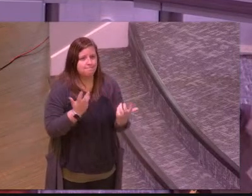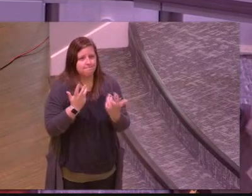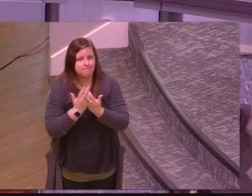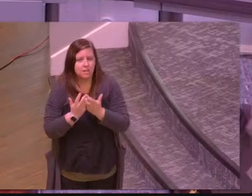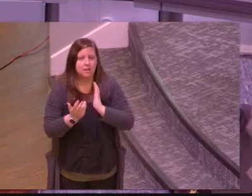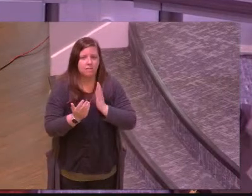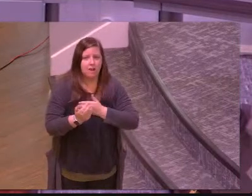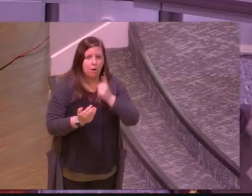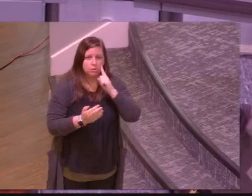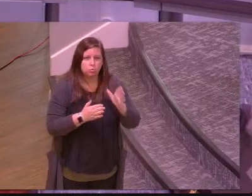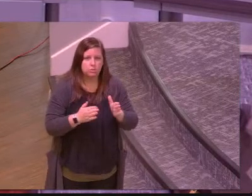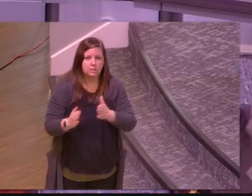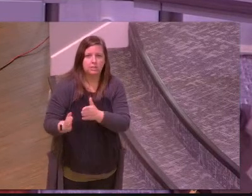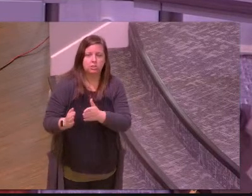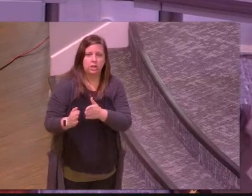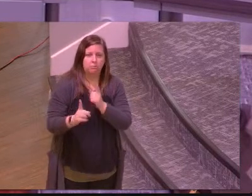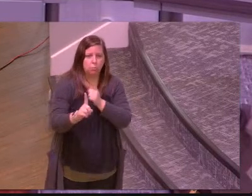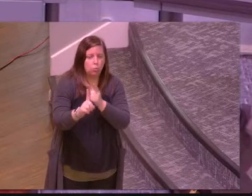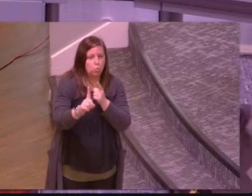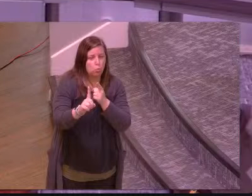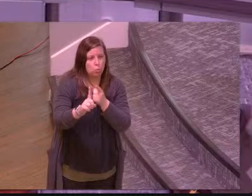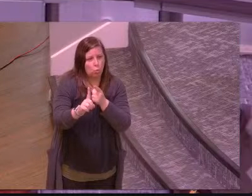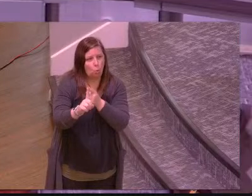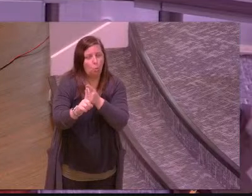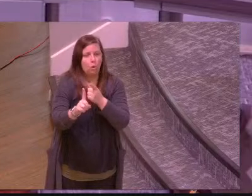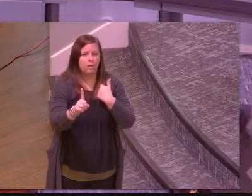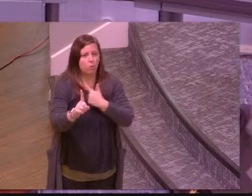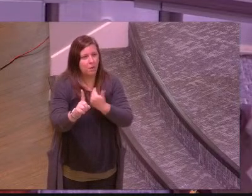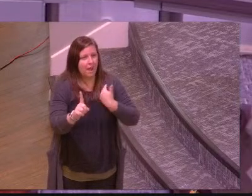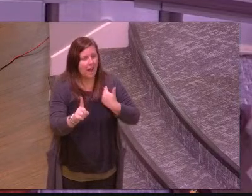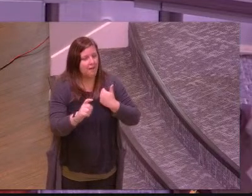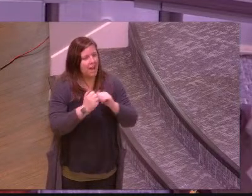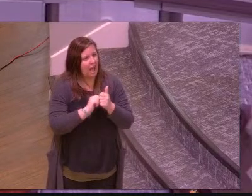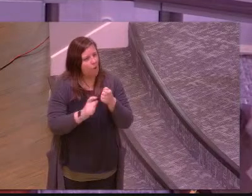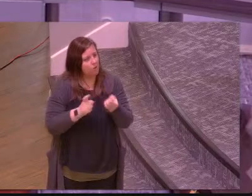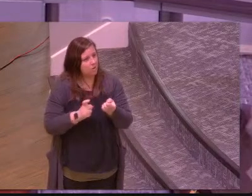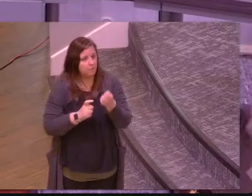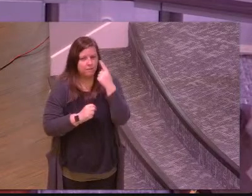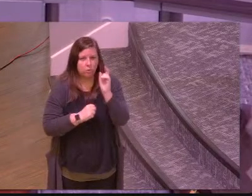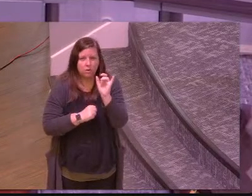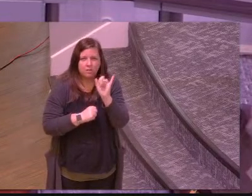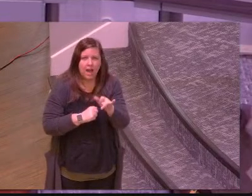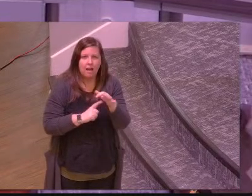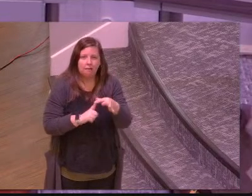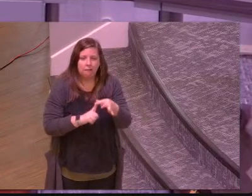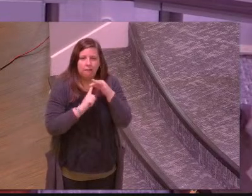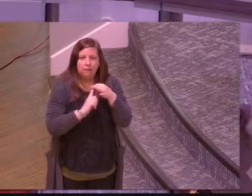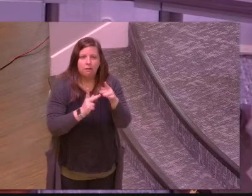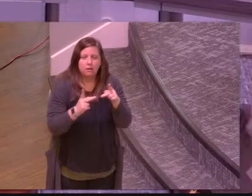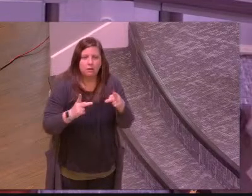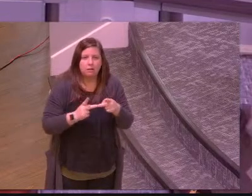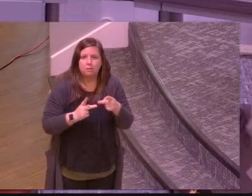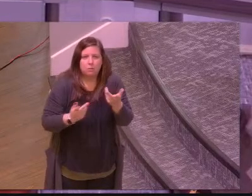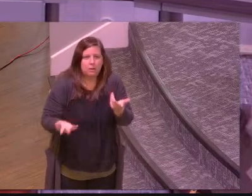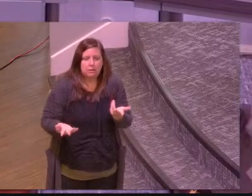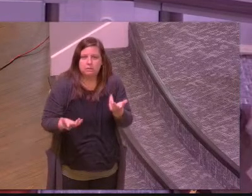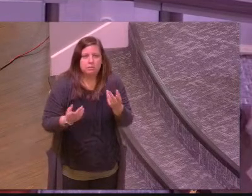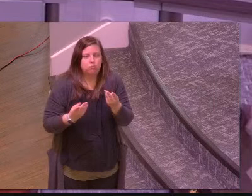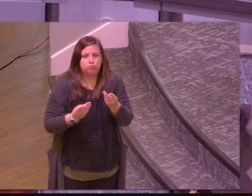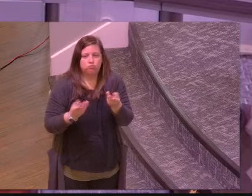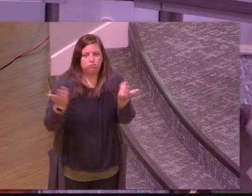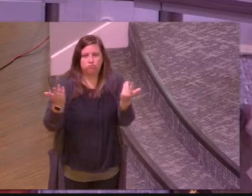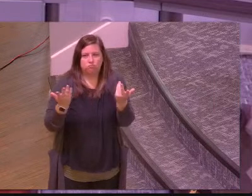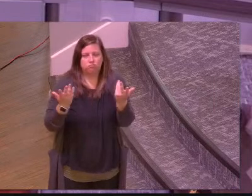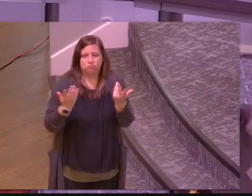that we're going in with that? And then how does the governance of those unique places work out as well? So that's